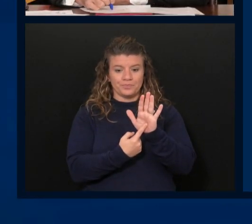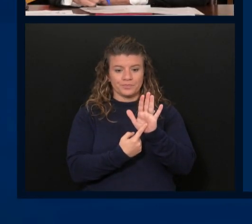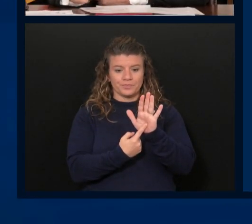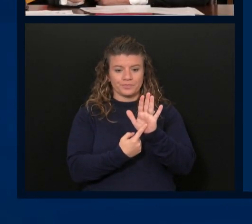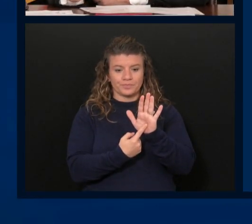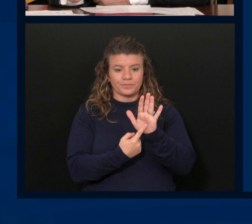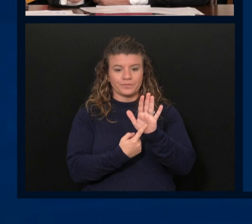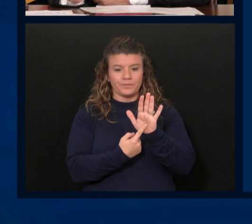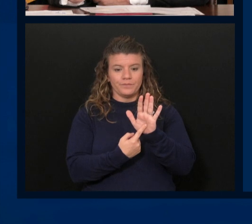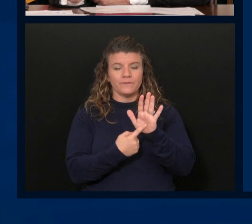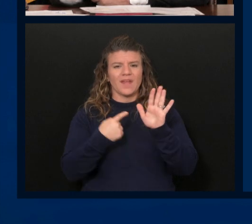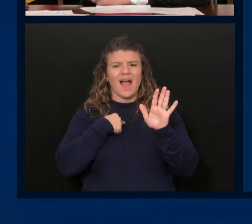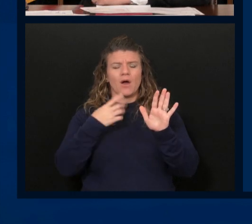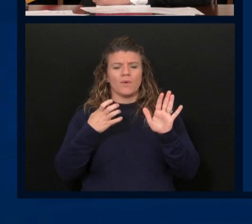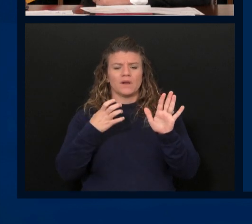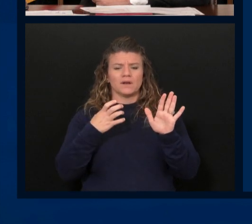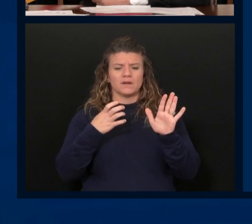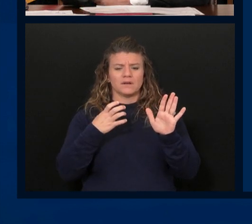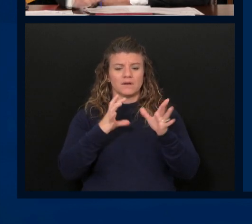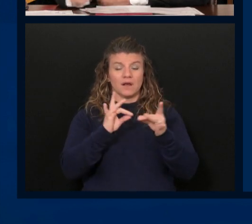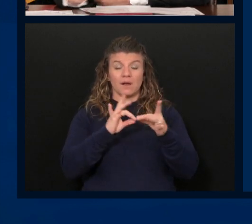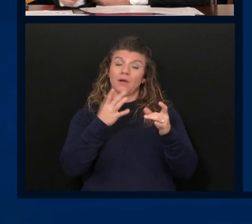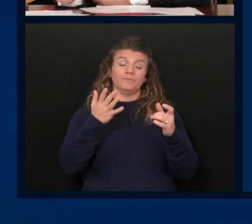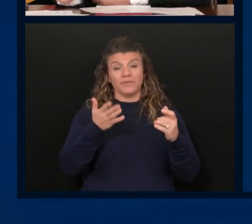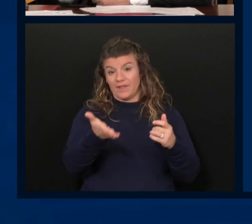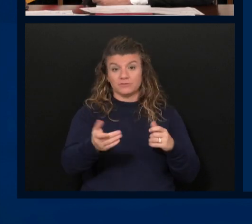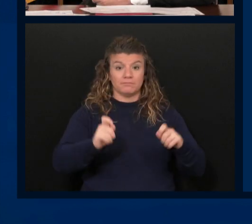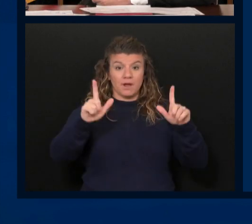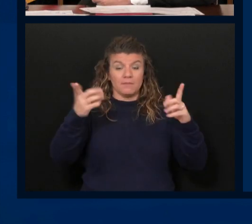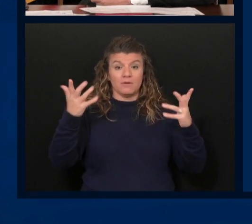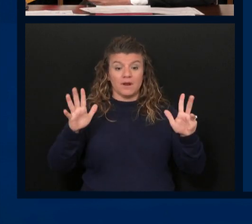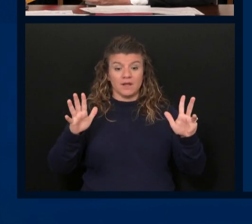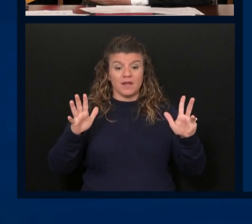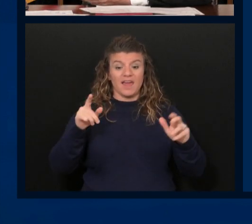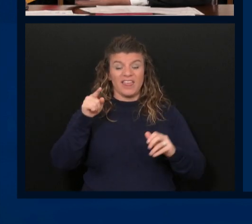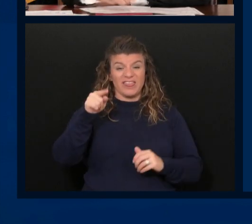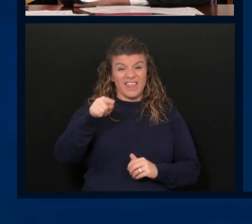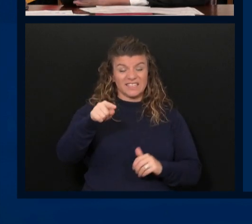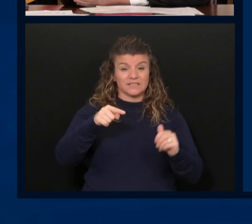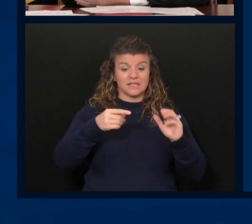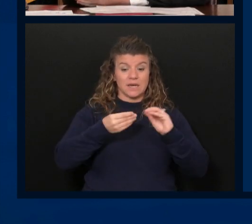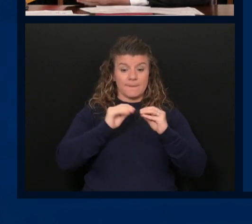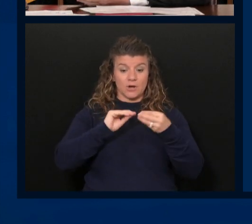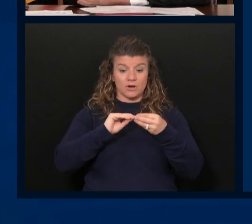and I'll just touch on this just to say, well, we've already got one up here. This is our